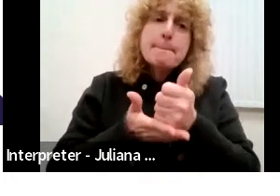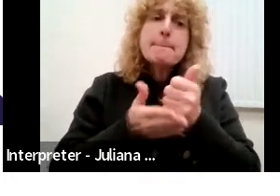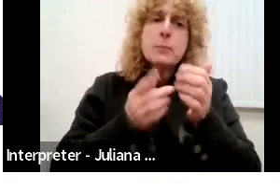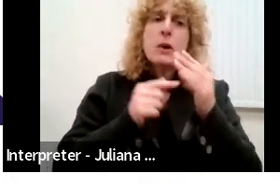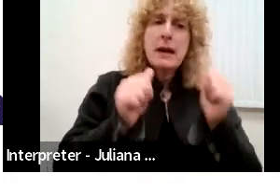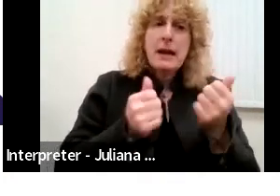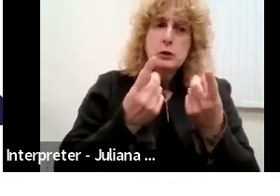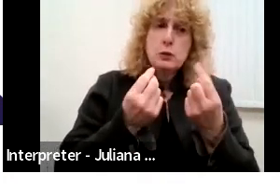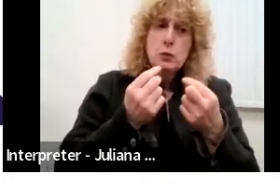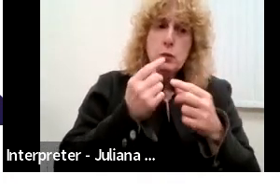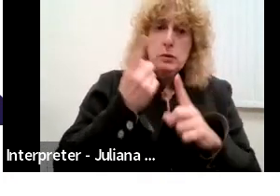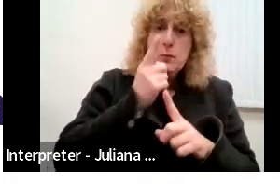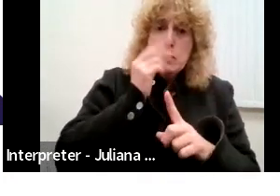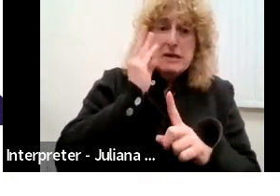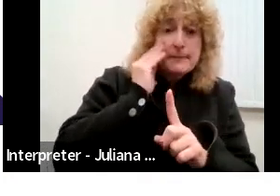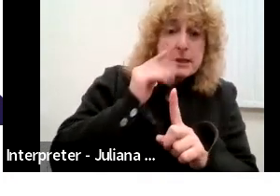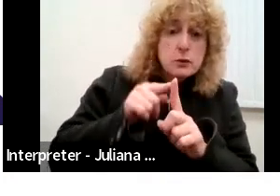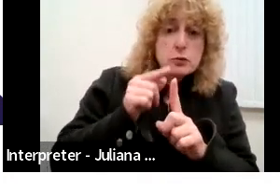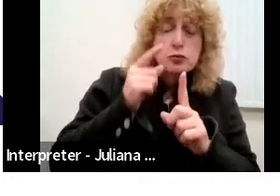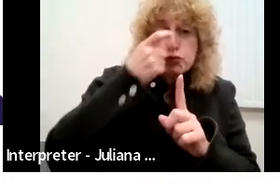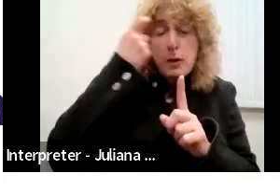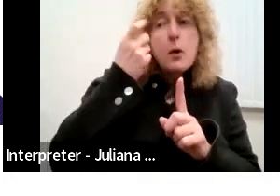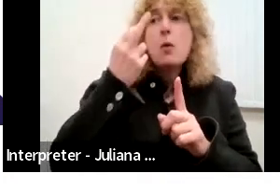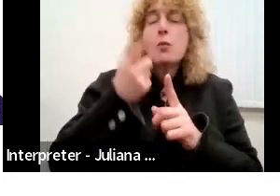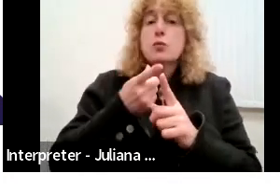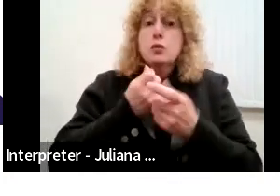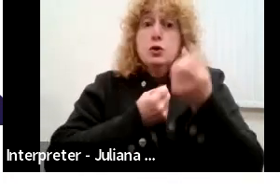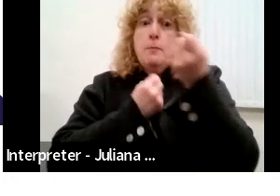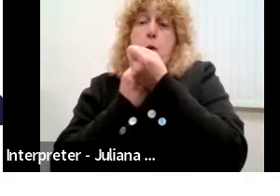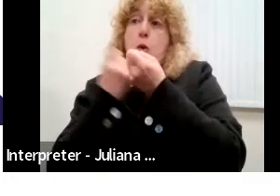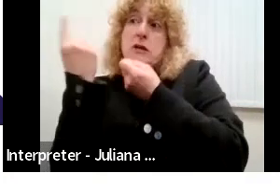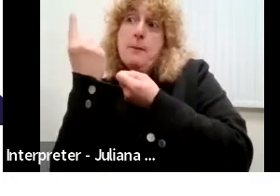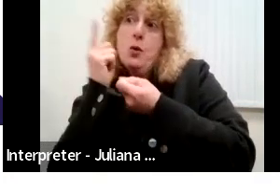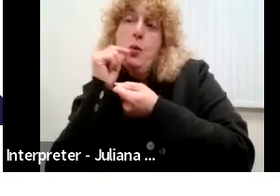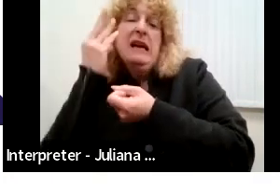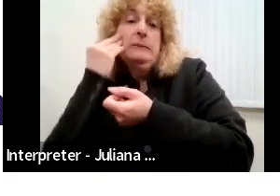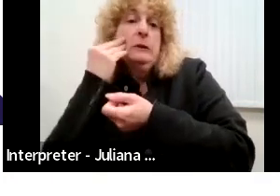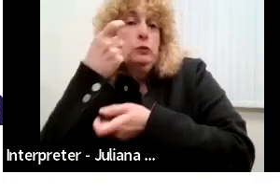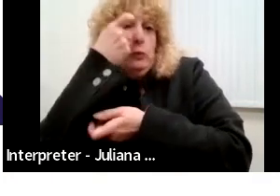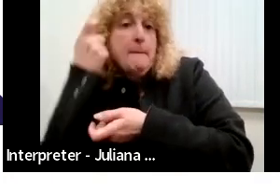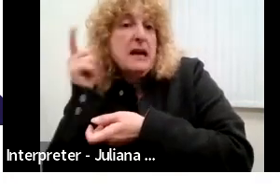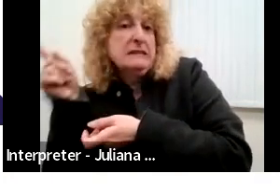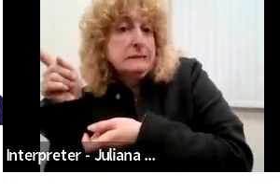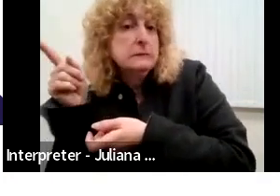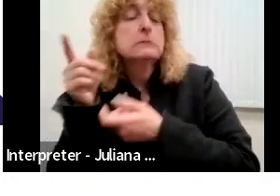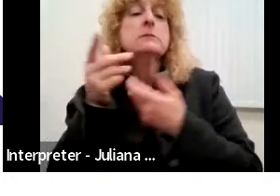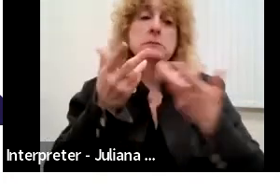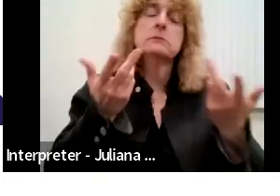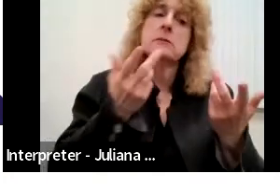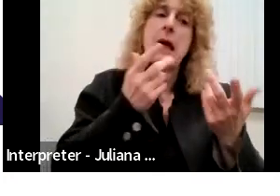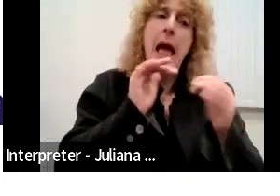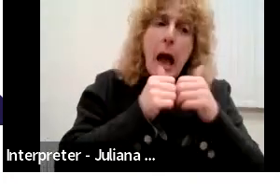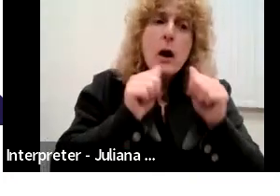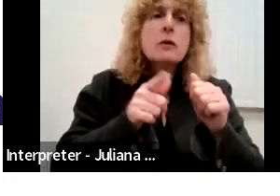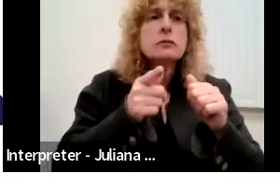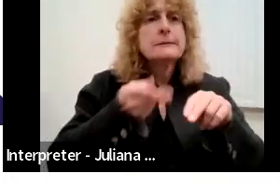as someone who has experienced trauma or supporting someone who has experienced trauma. And so there are ways that you can build resilience,